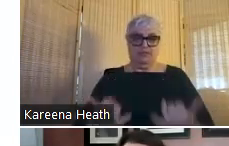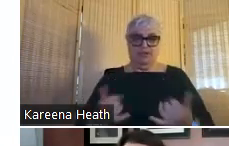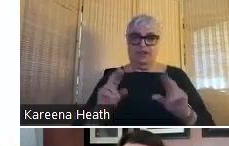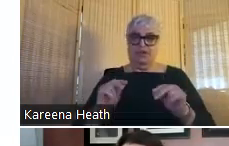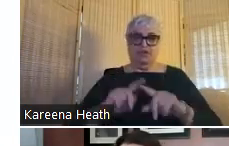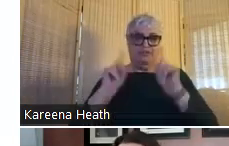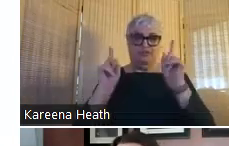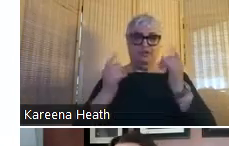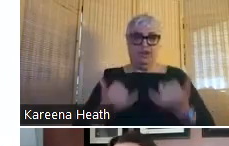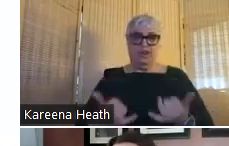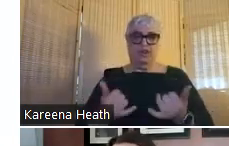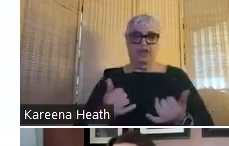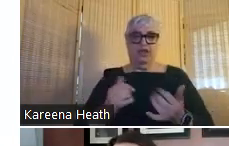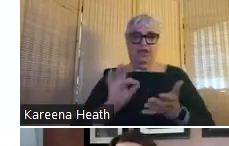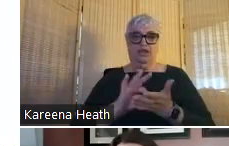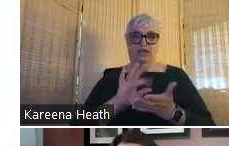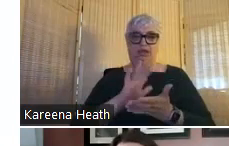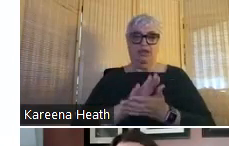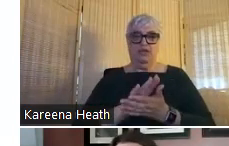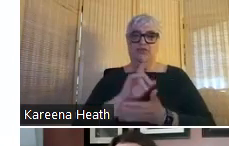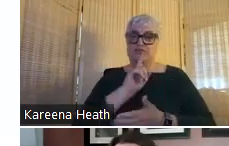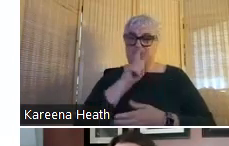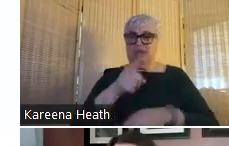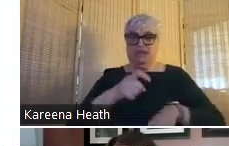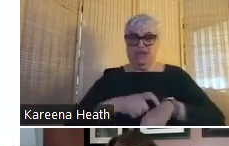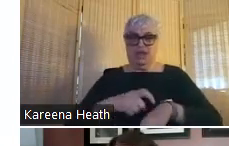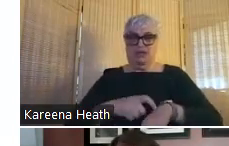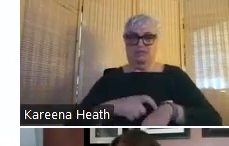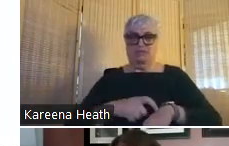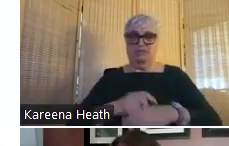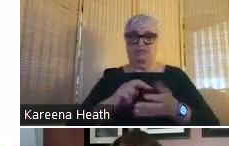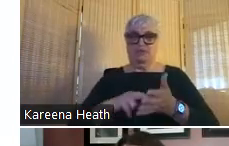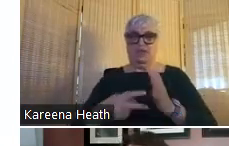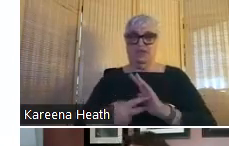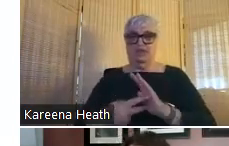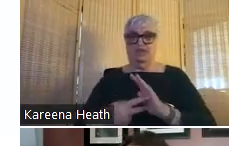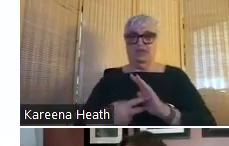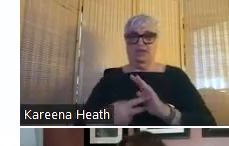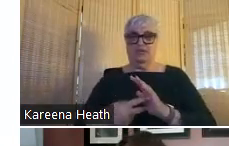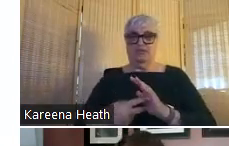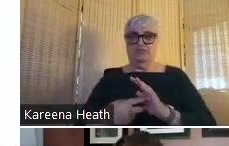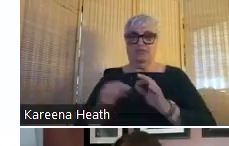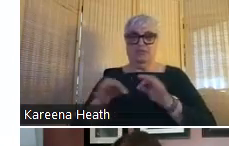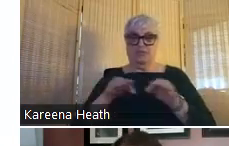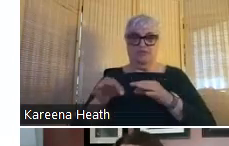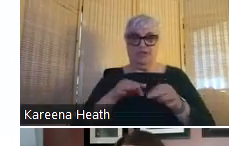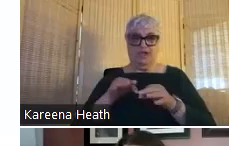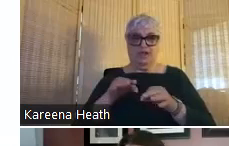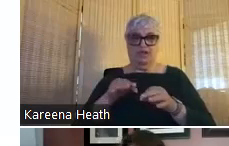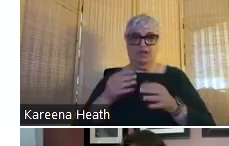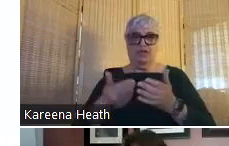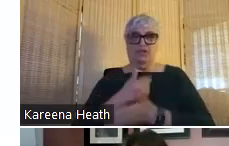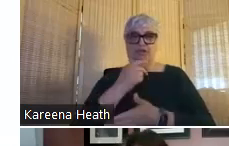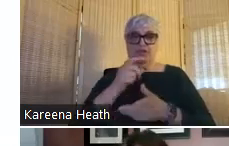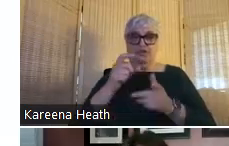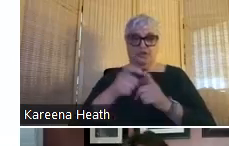exception of now it is noted to be documented in real time. And real time is one of our defined new terms in